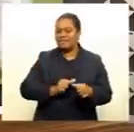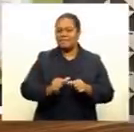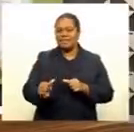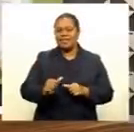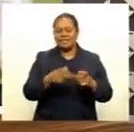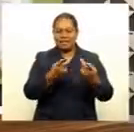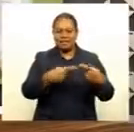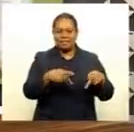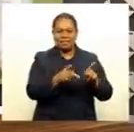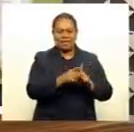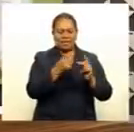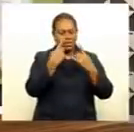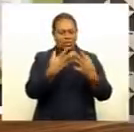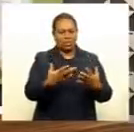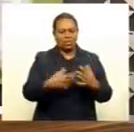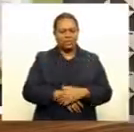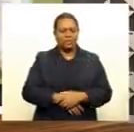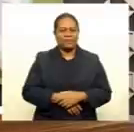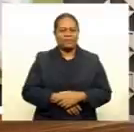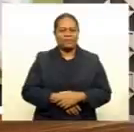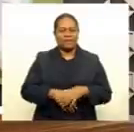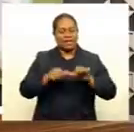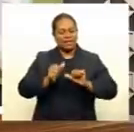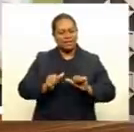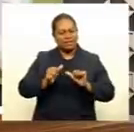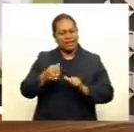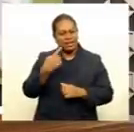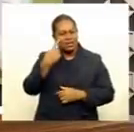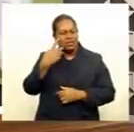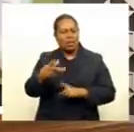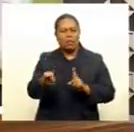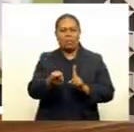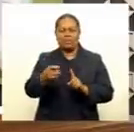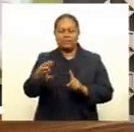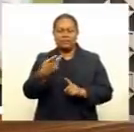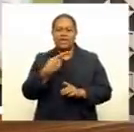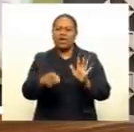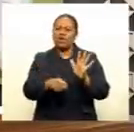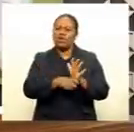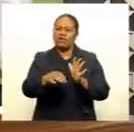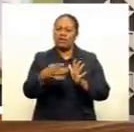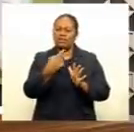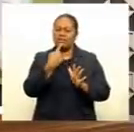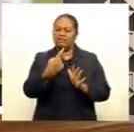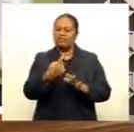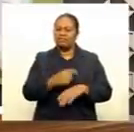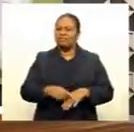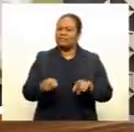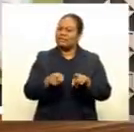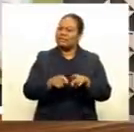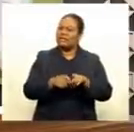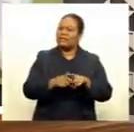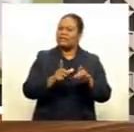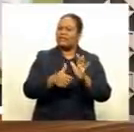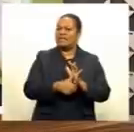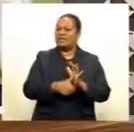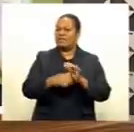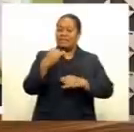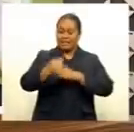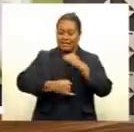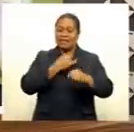third-place finishers. In the match that kept the fans on their toes, Portugal's Cristiano Ronaldo also equaled the all-time international